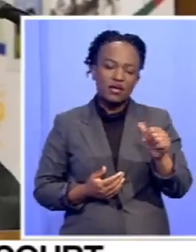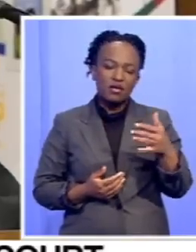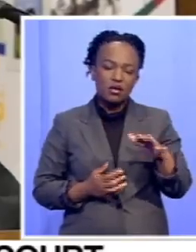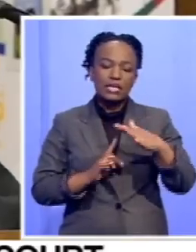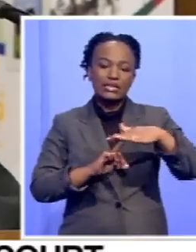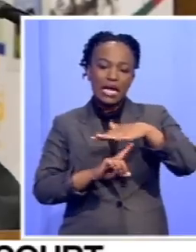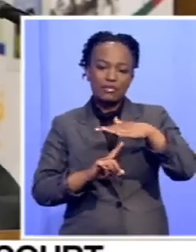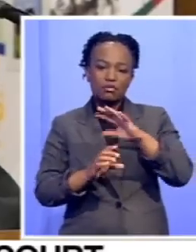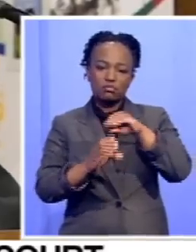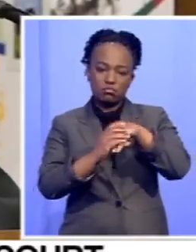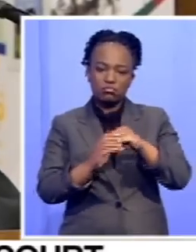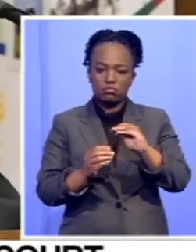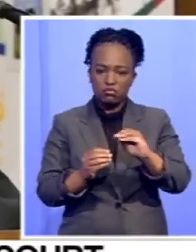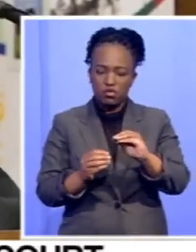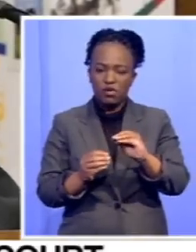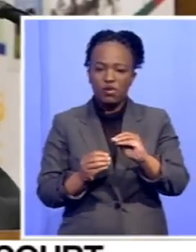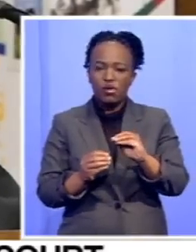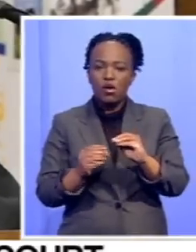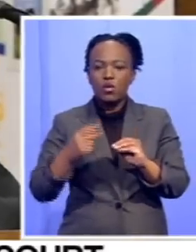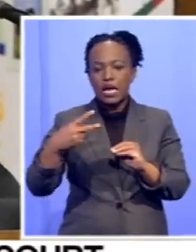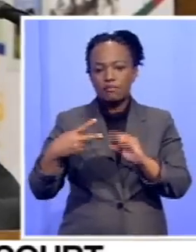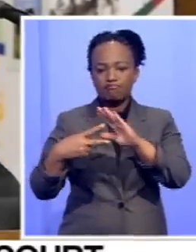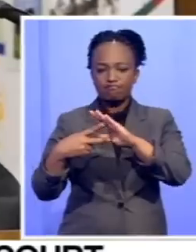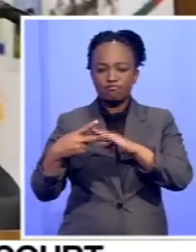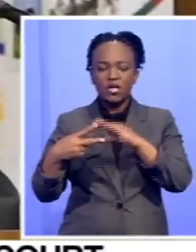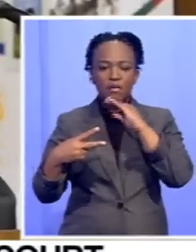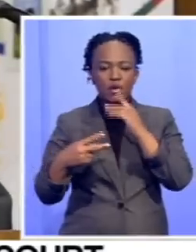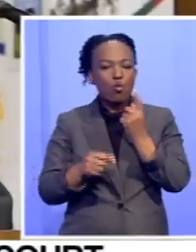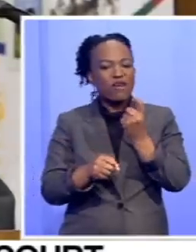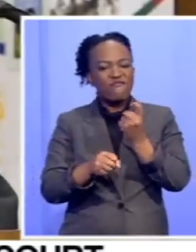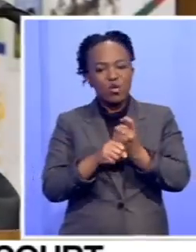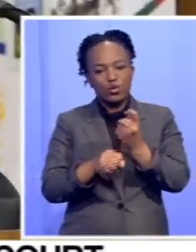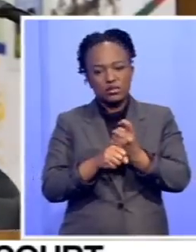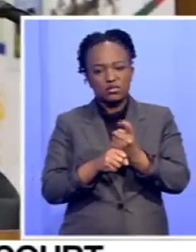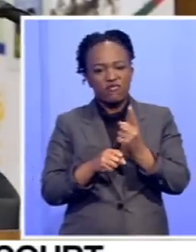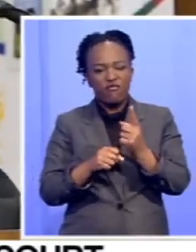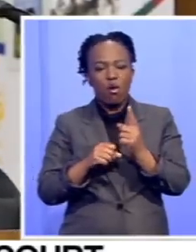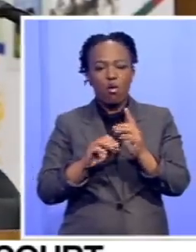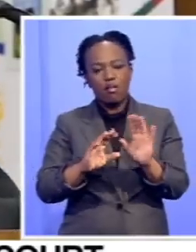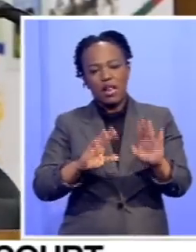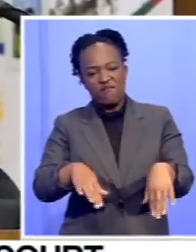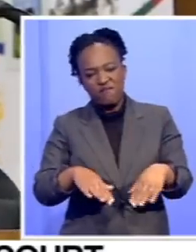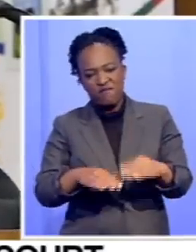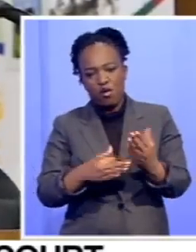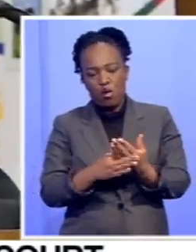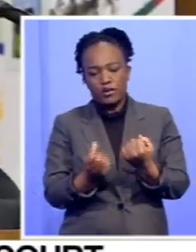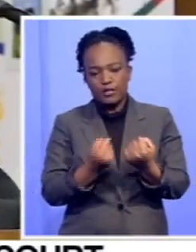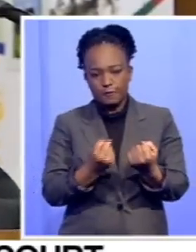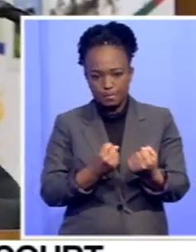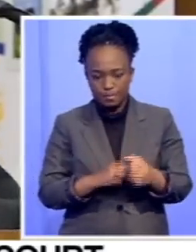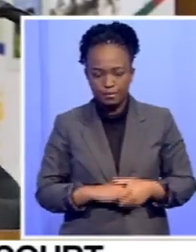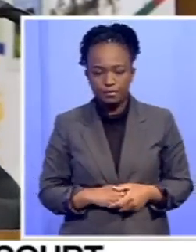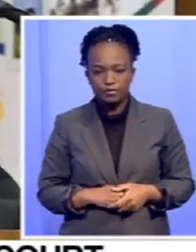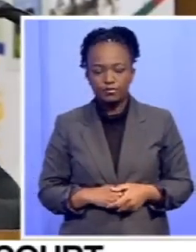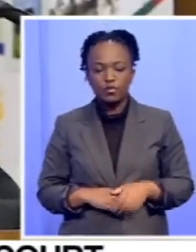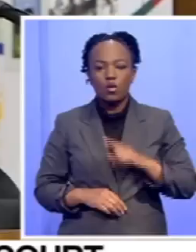more than one inference may be drawn, a discharge should be refused. It is a state submission that the evidence before court deals with direct evidence and thus the